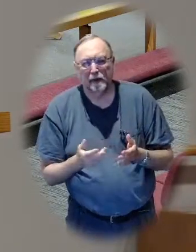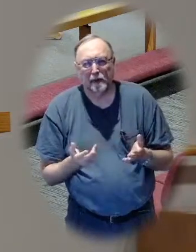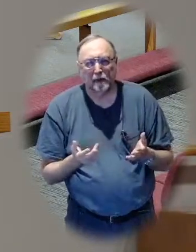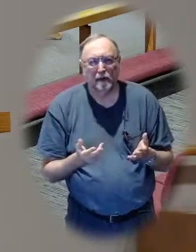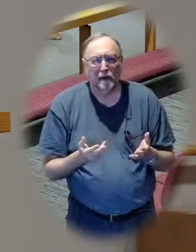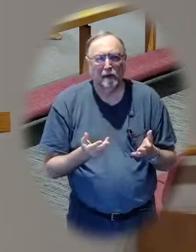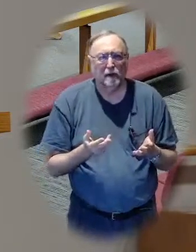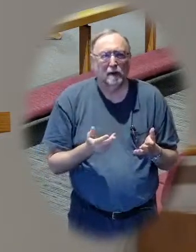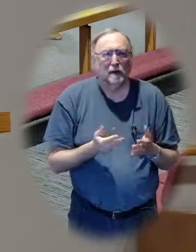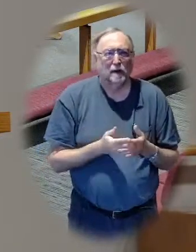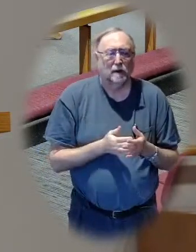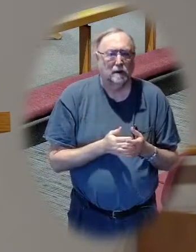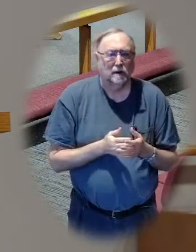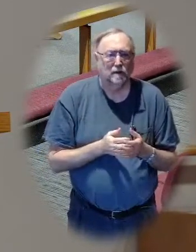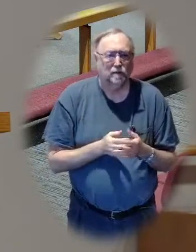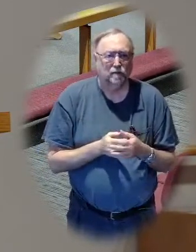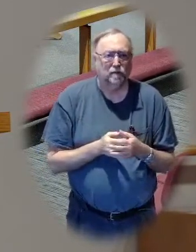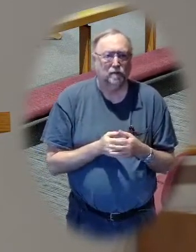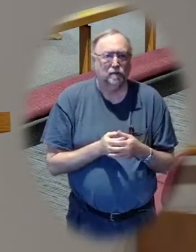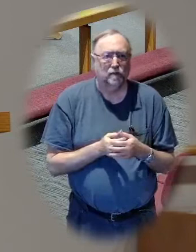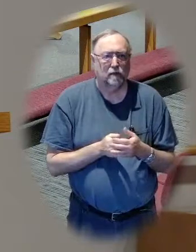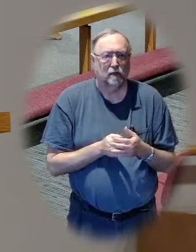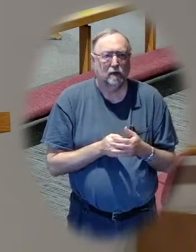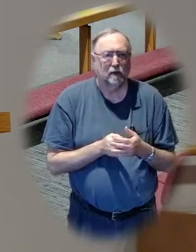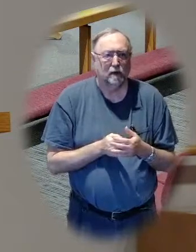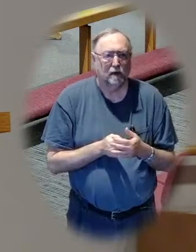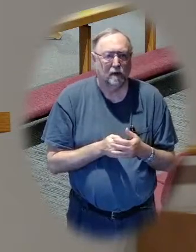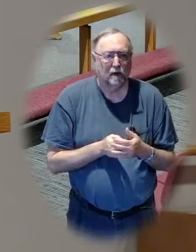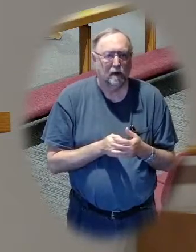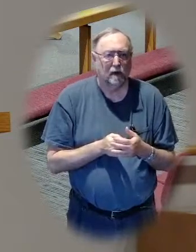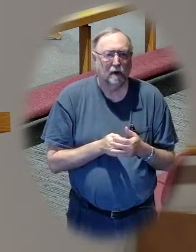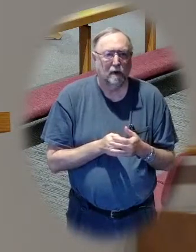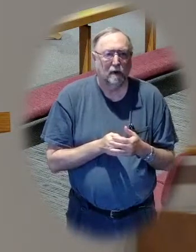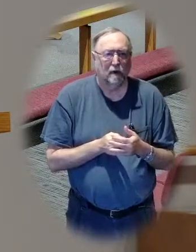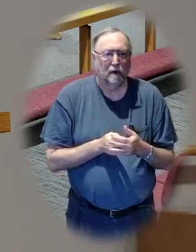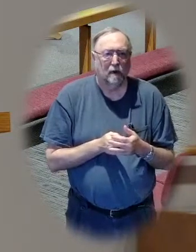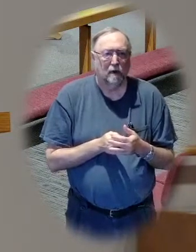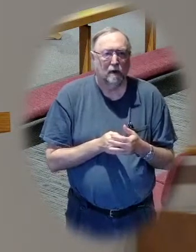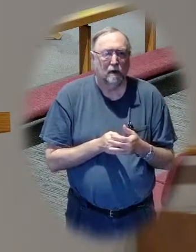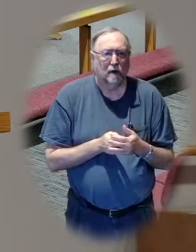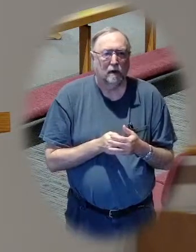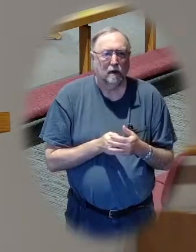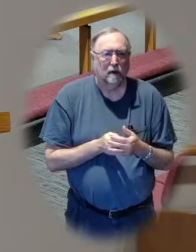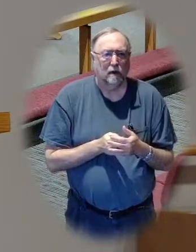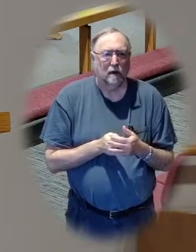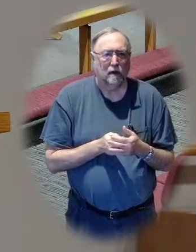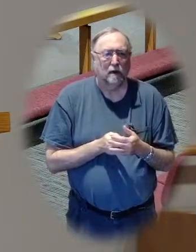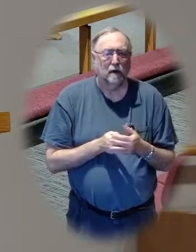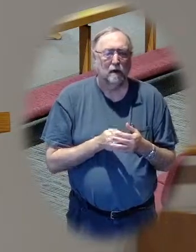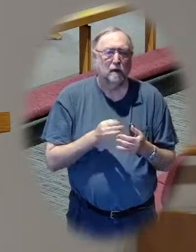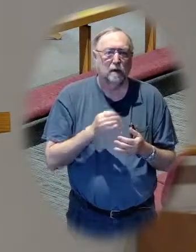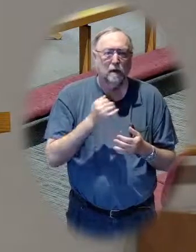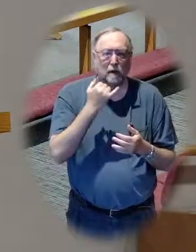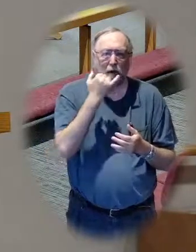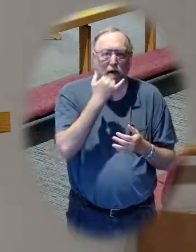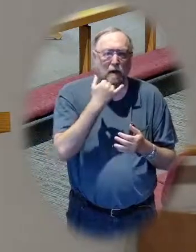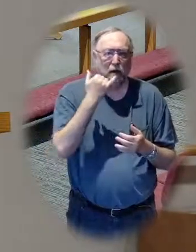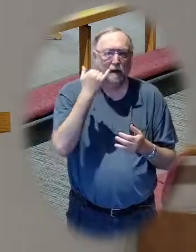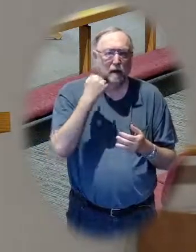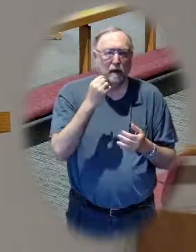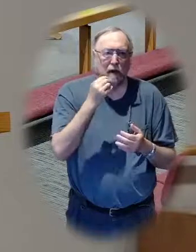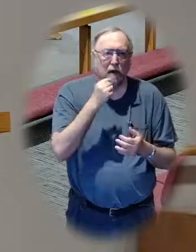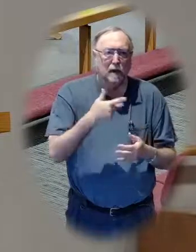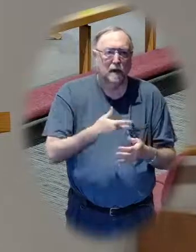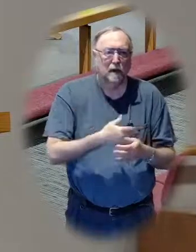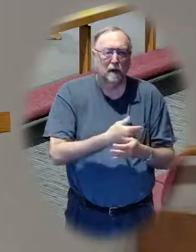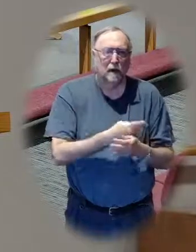It's the Passover meal. When the Israelites ate it, it reminded them that lambs were killed to